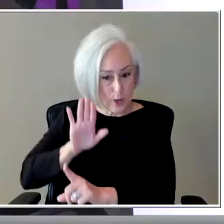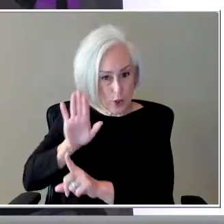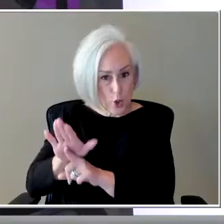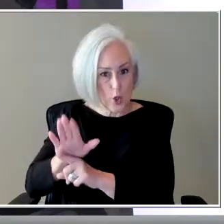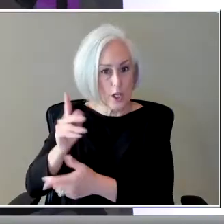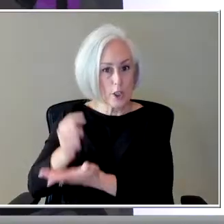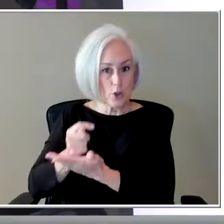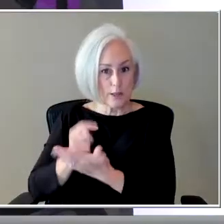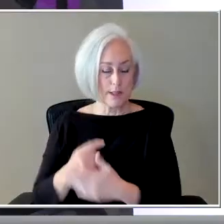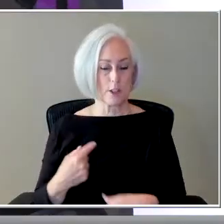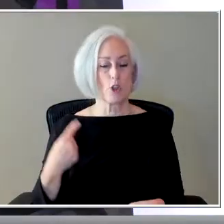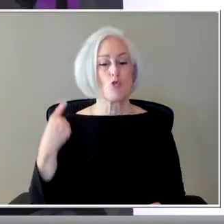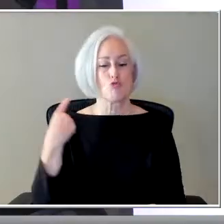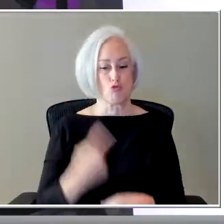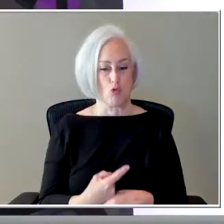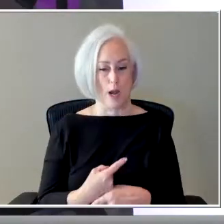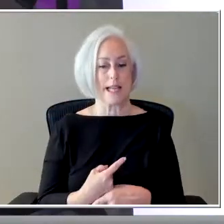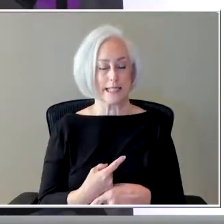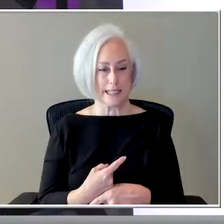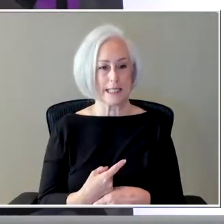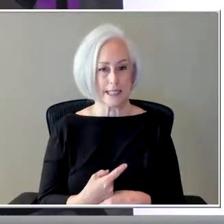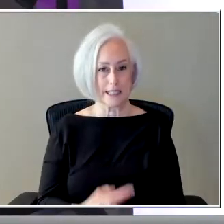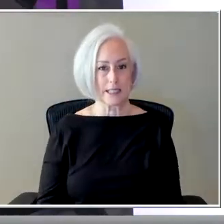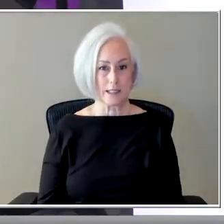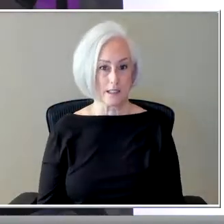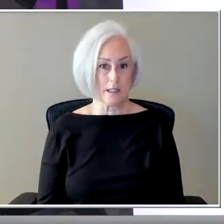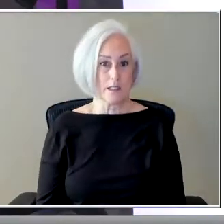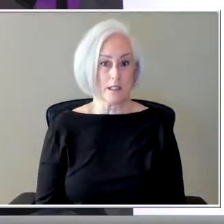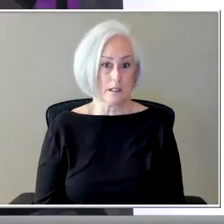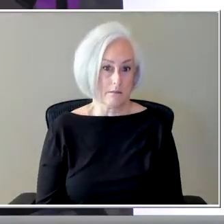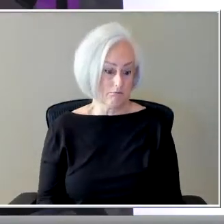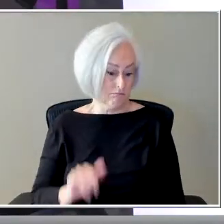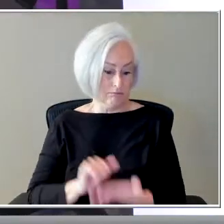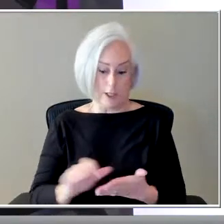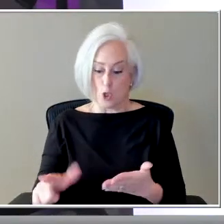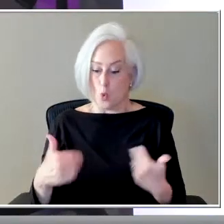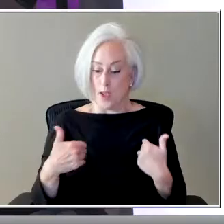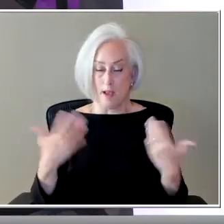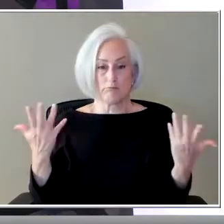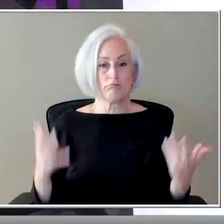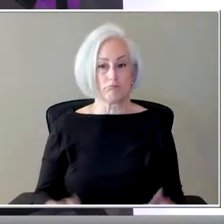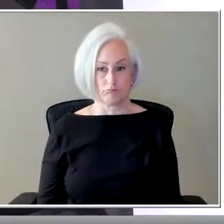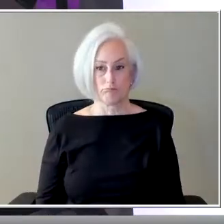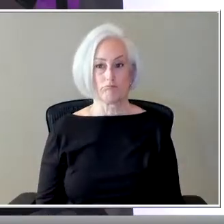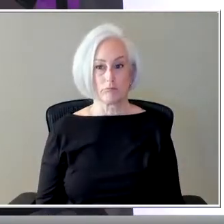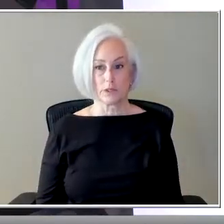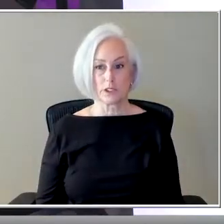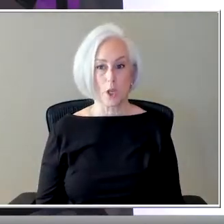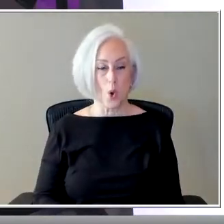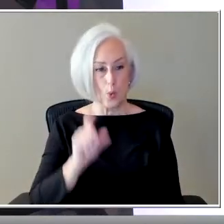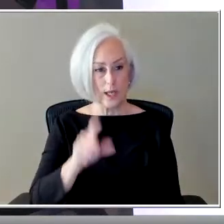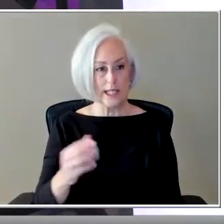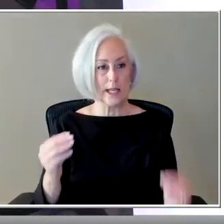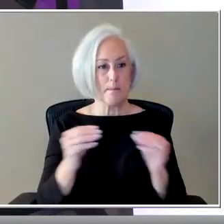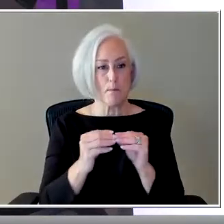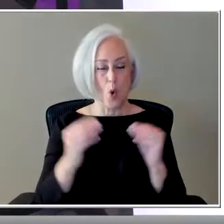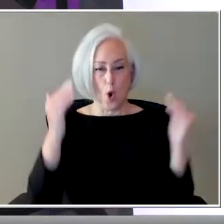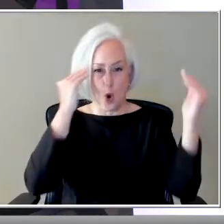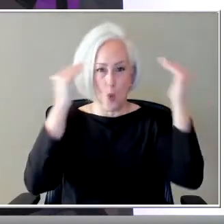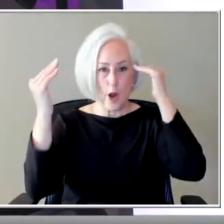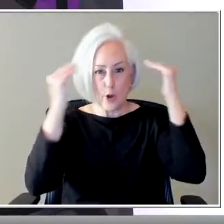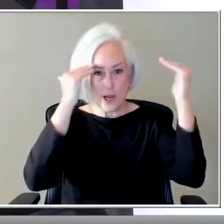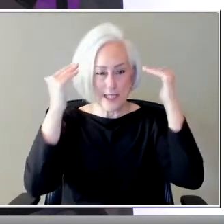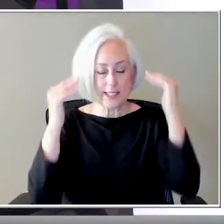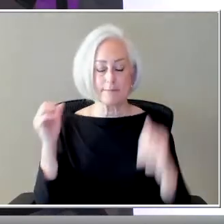She was part of the treatment plan. Treatment. Yeah. Because that's all we had for her. Yeah. So just need more awareness. More awareness. And I think